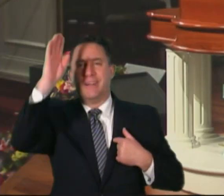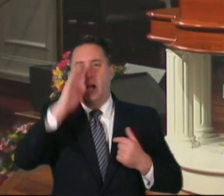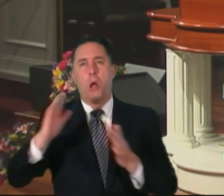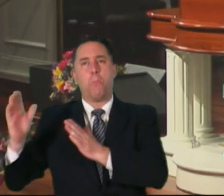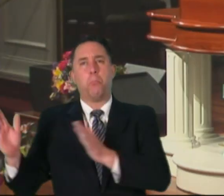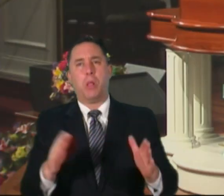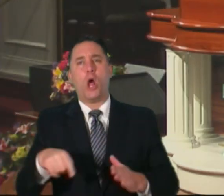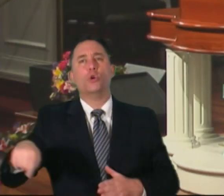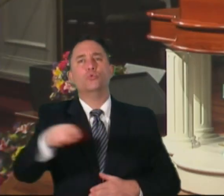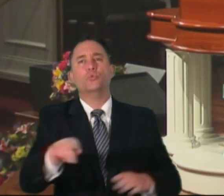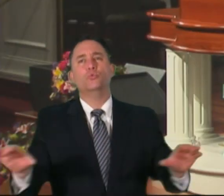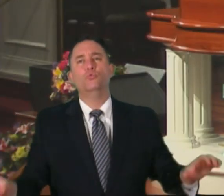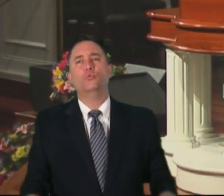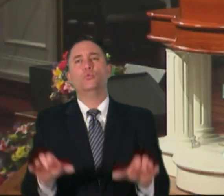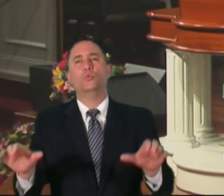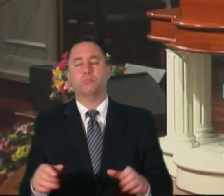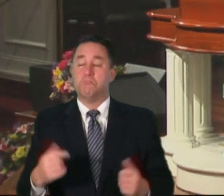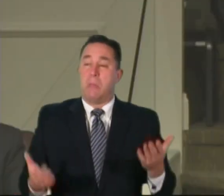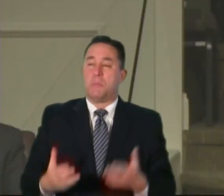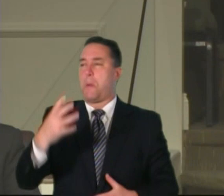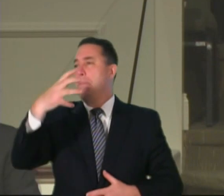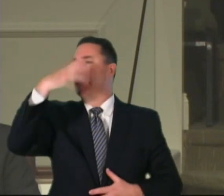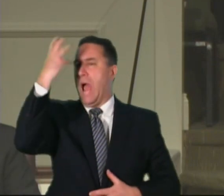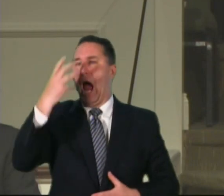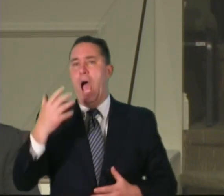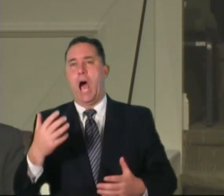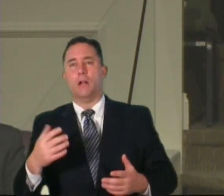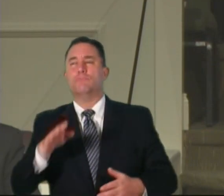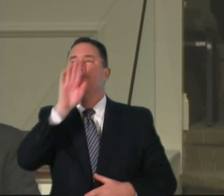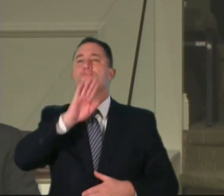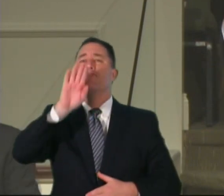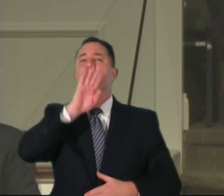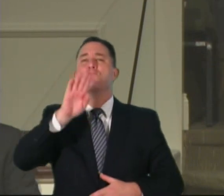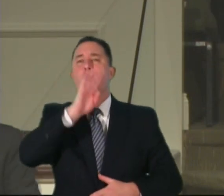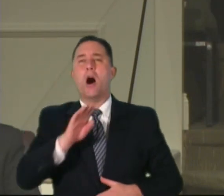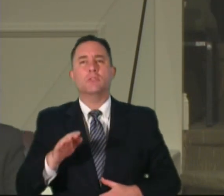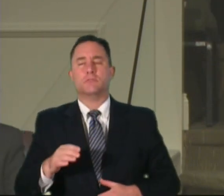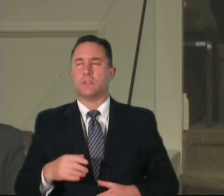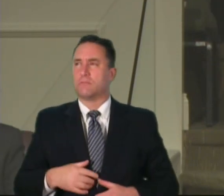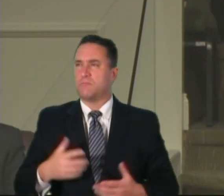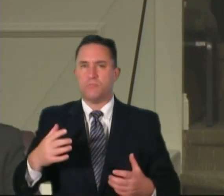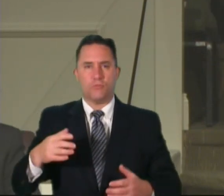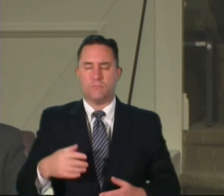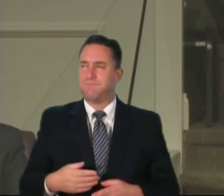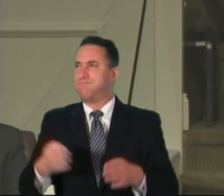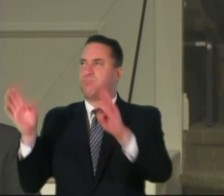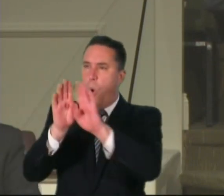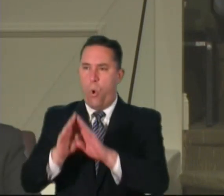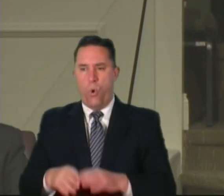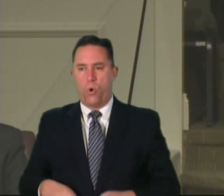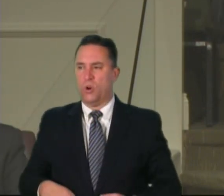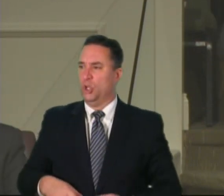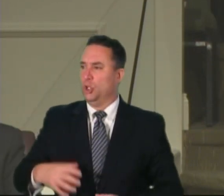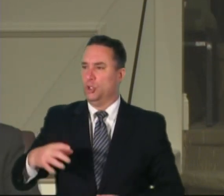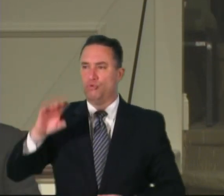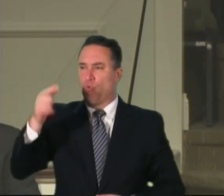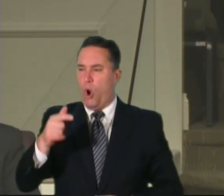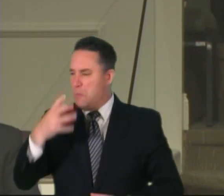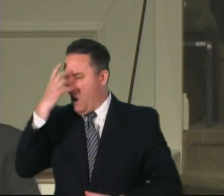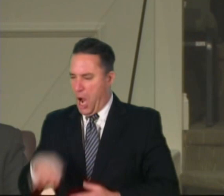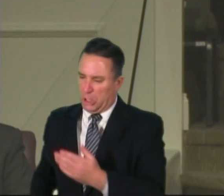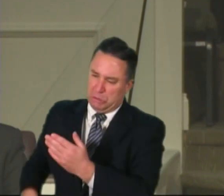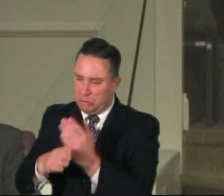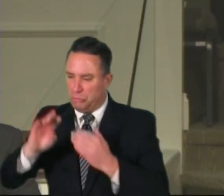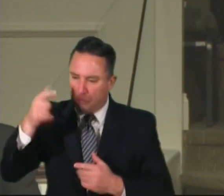you. You can get mad and you can get frustrated and slam doors and kick the dog and get all kinds of